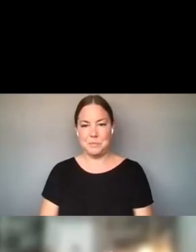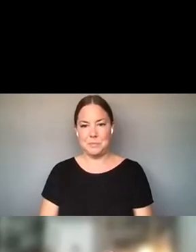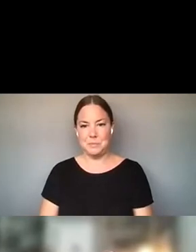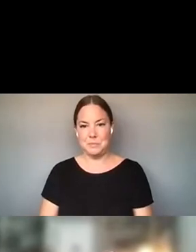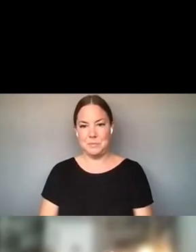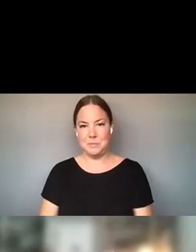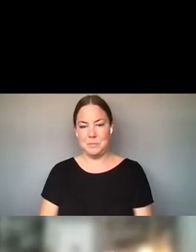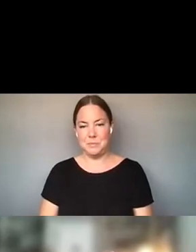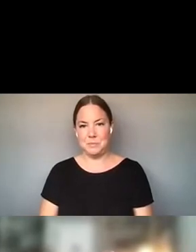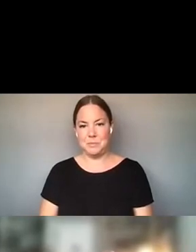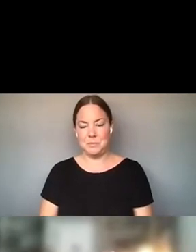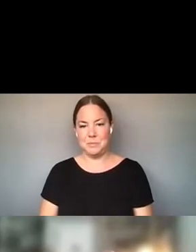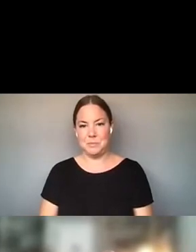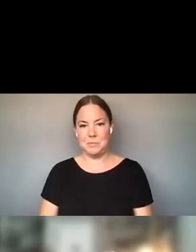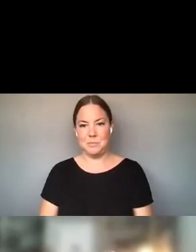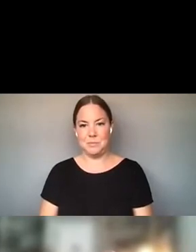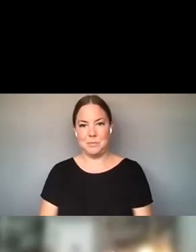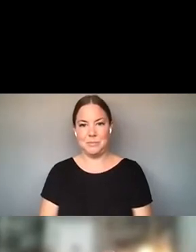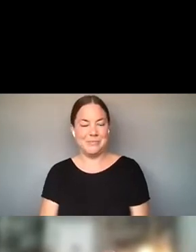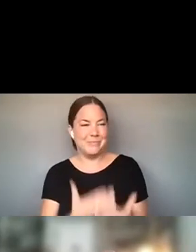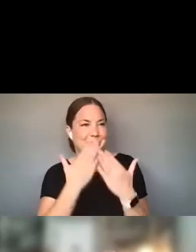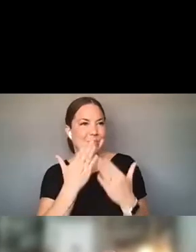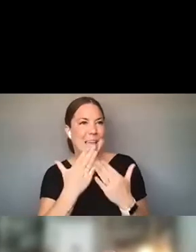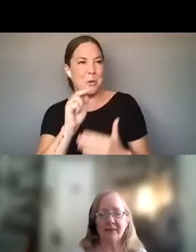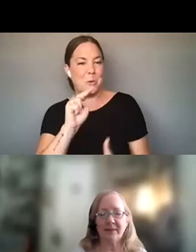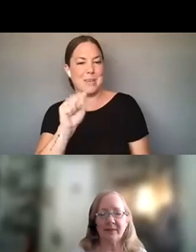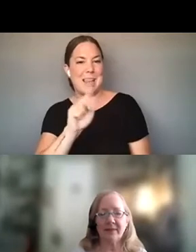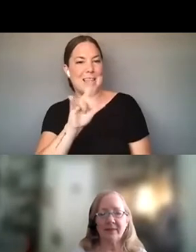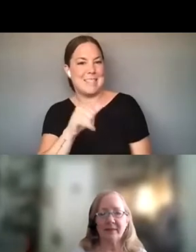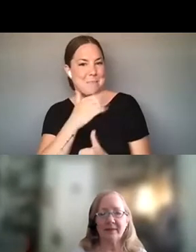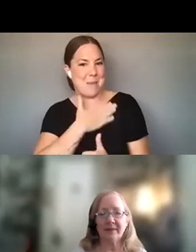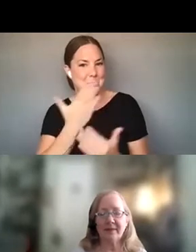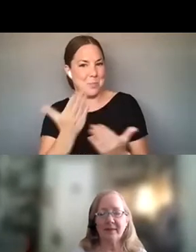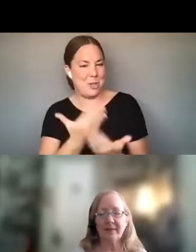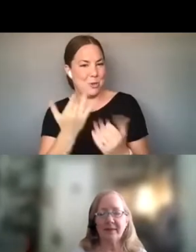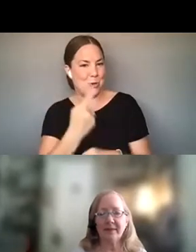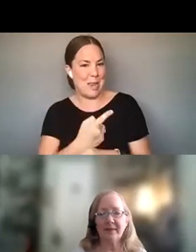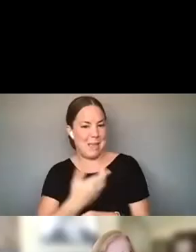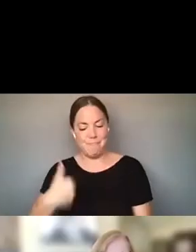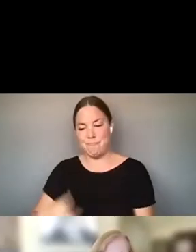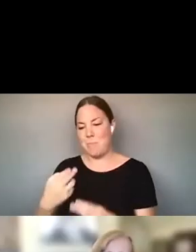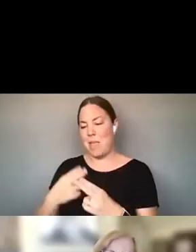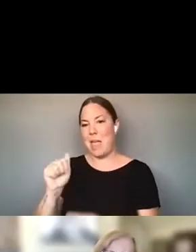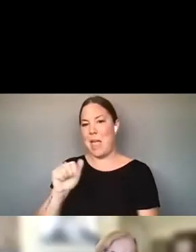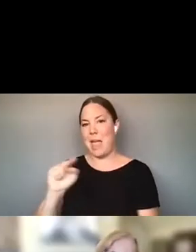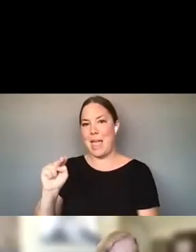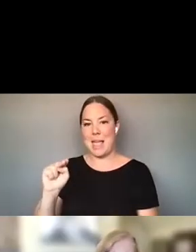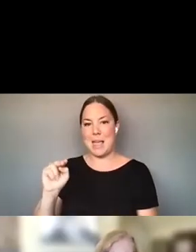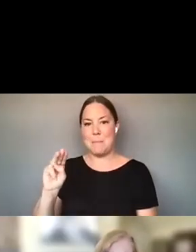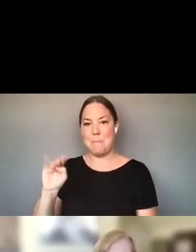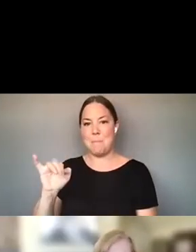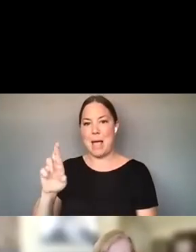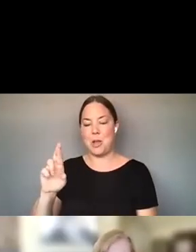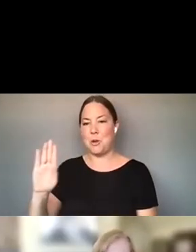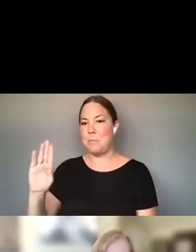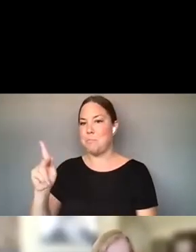Thank you so much, Nancy. I'm glad to be with you today. I'm Ann Meyer Baker. I'm the director of music and opera. I have a